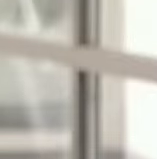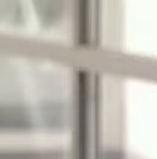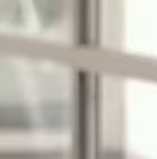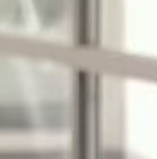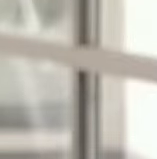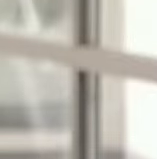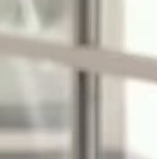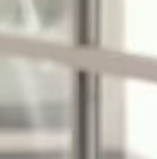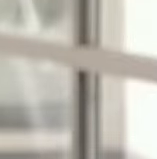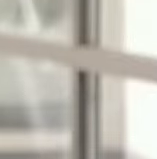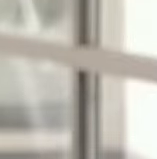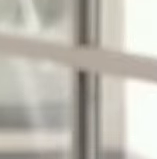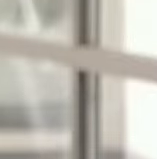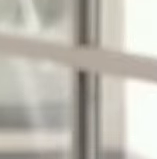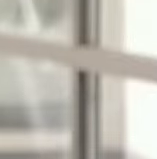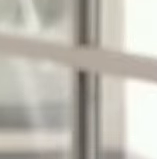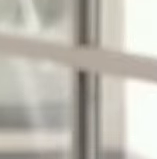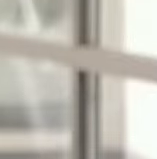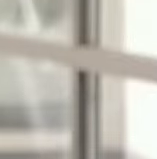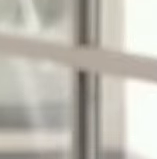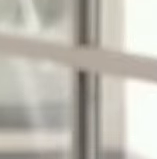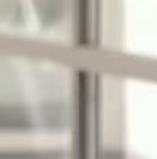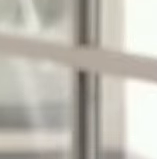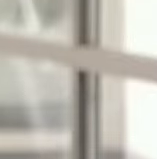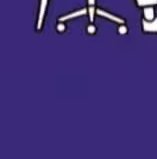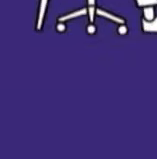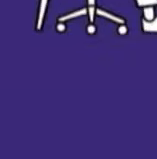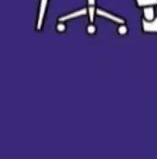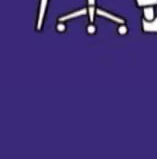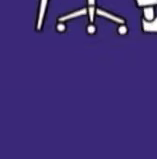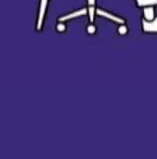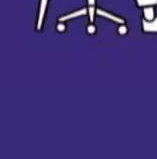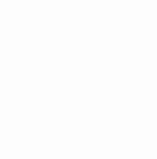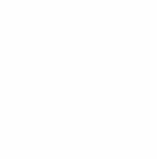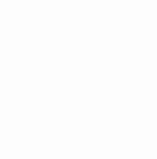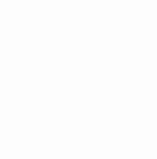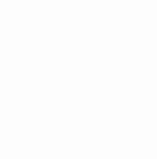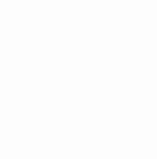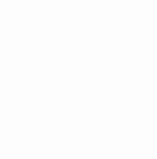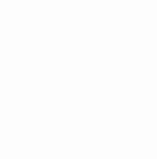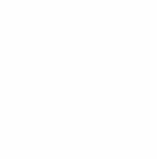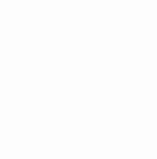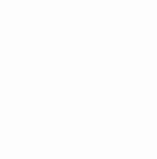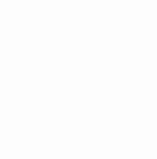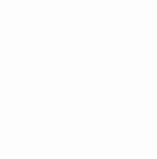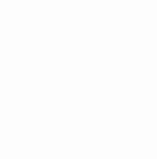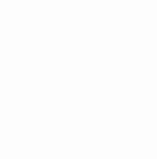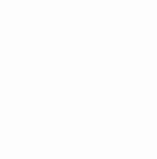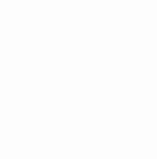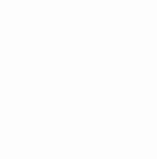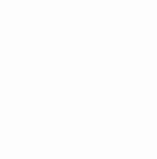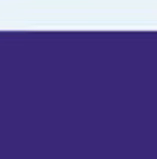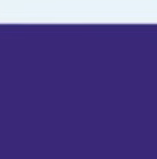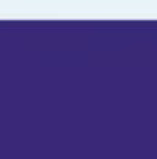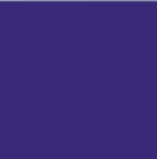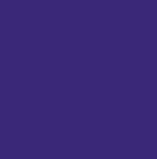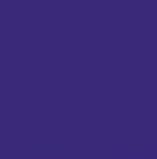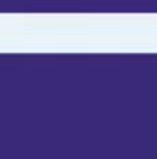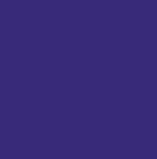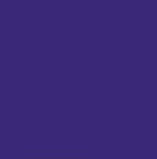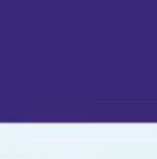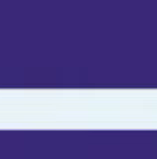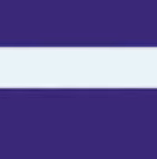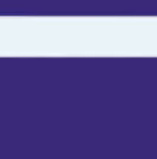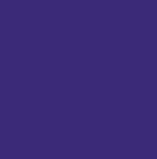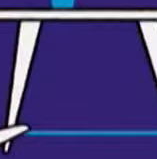teacher, but definitely I'm very sure it will help you. Benjamin Paassen cautions against viewing AI